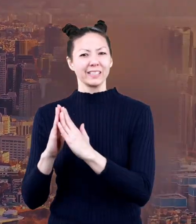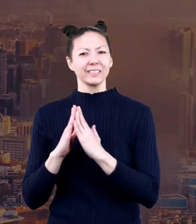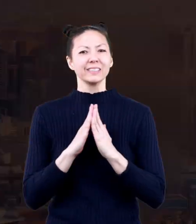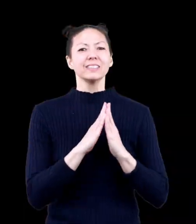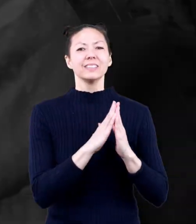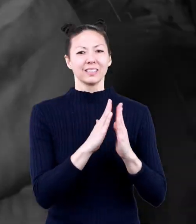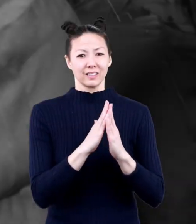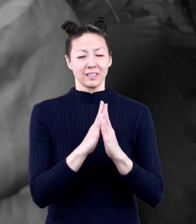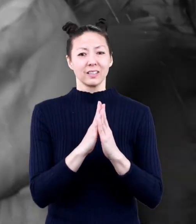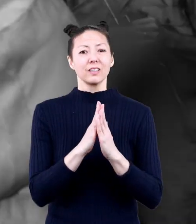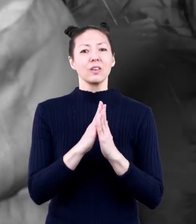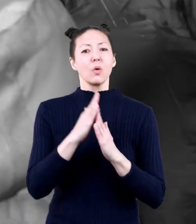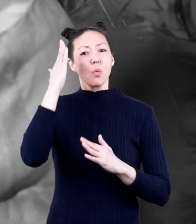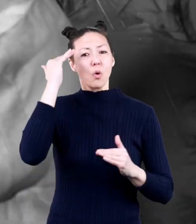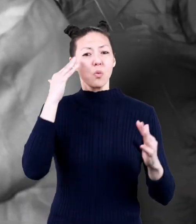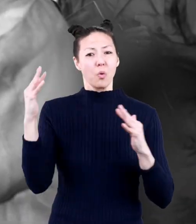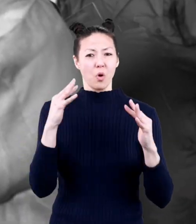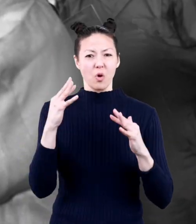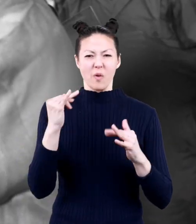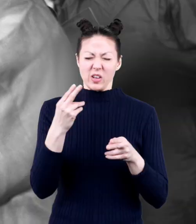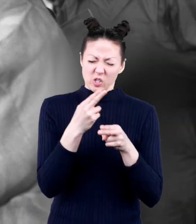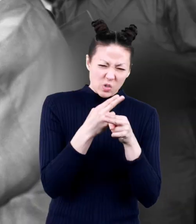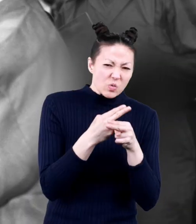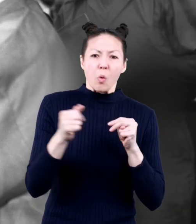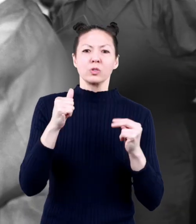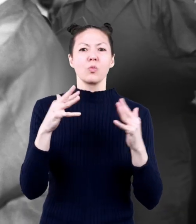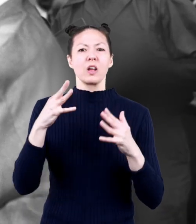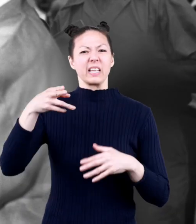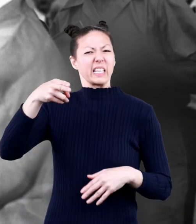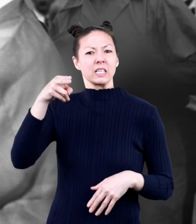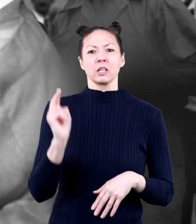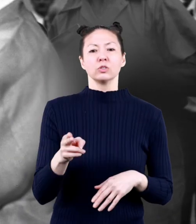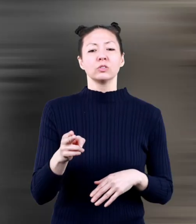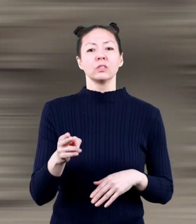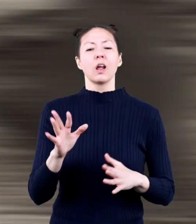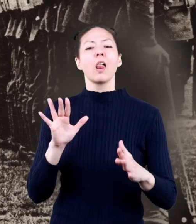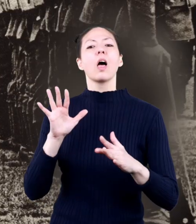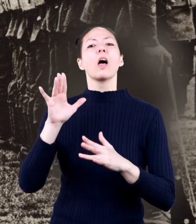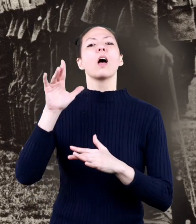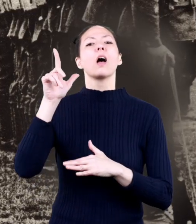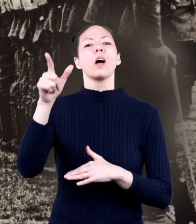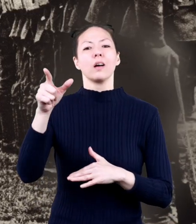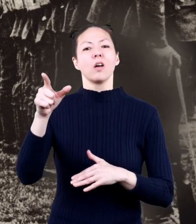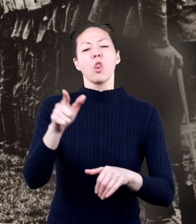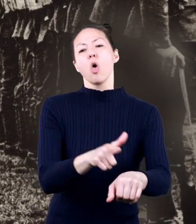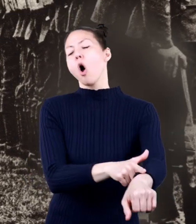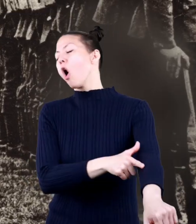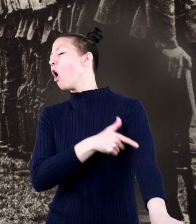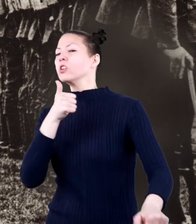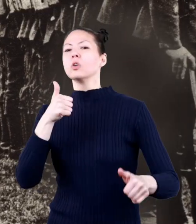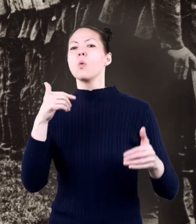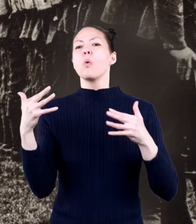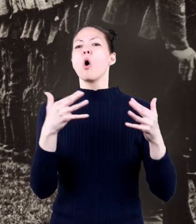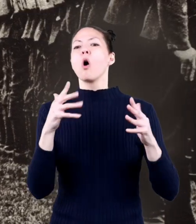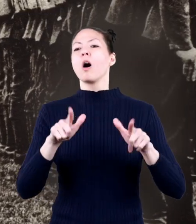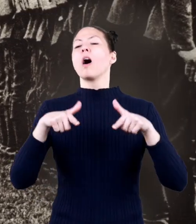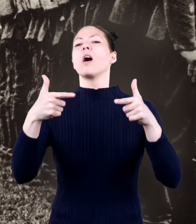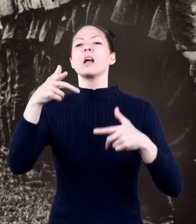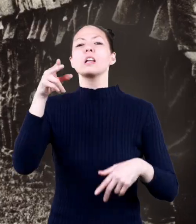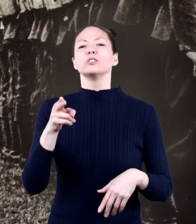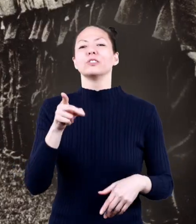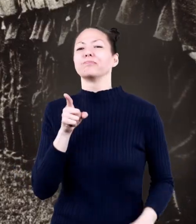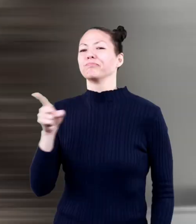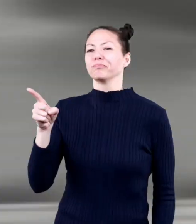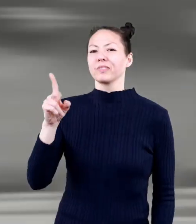community. The Korean War, one of the shortest wars in history, was later followed by one of the longest wars